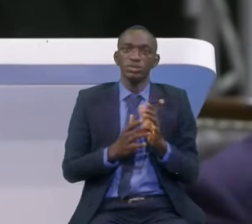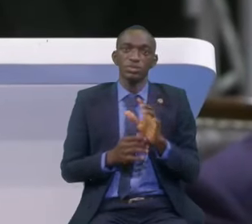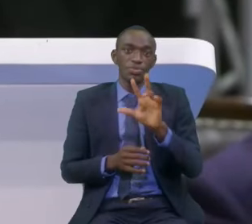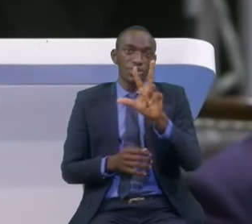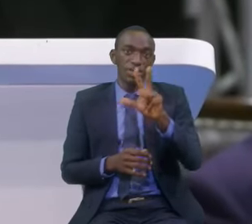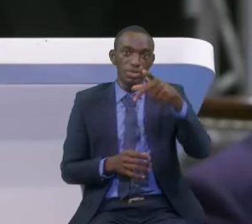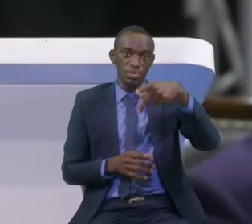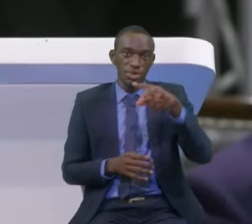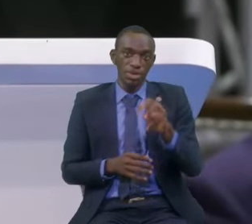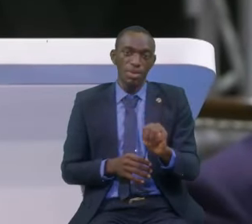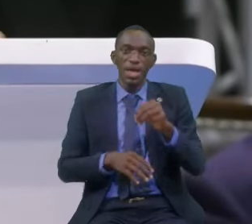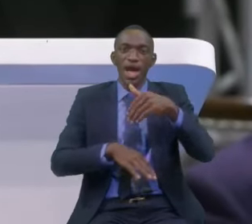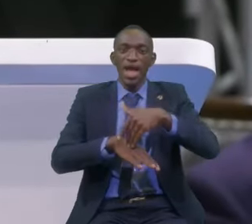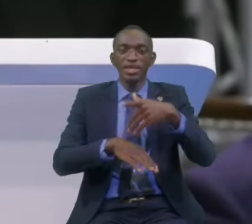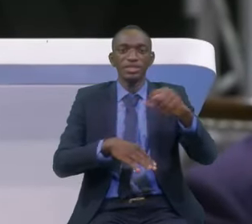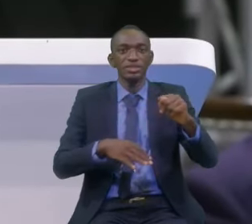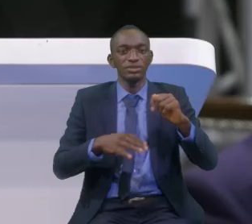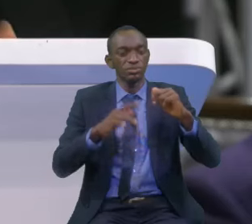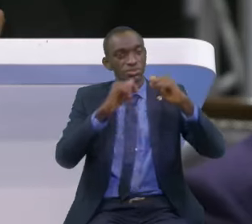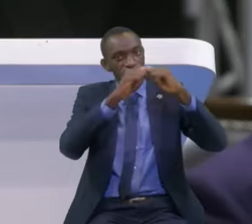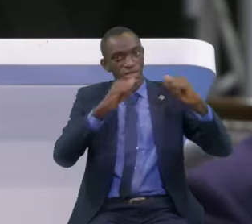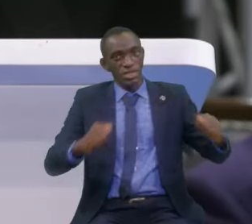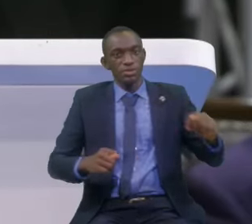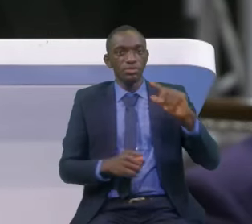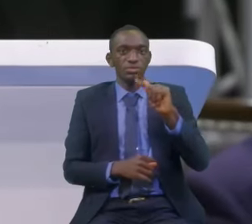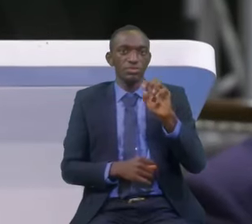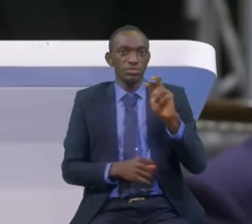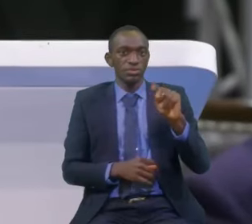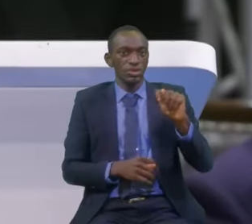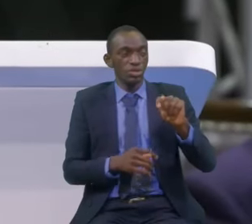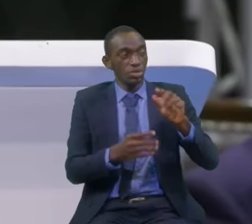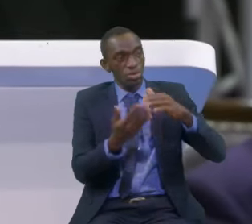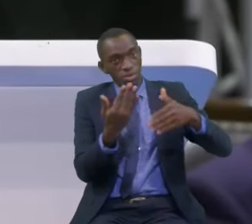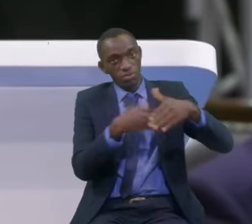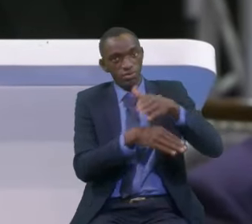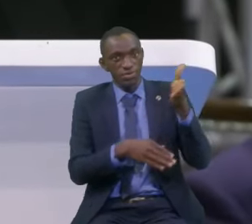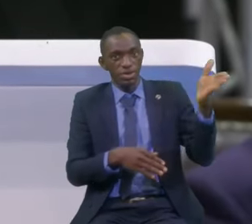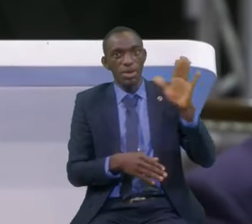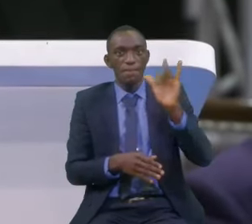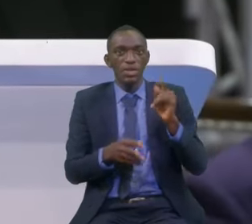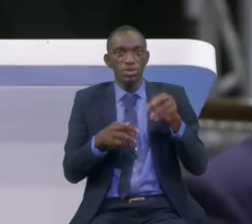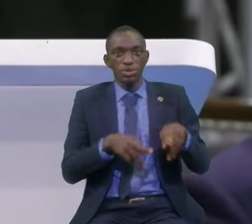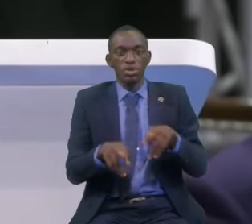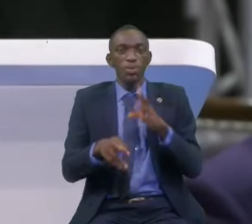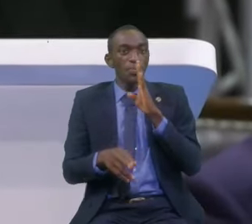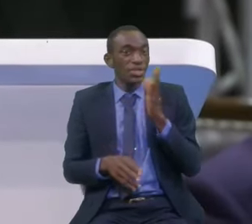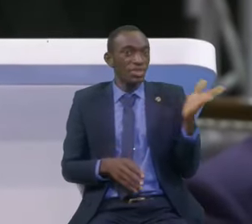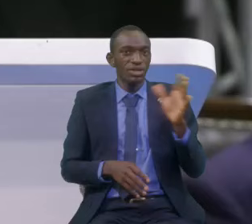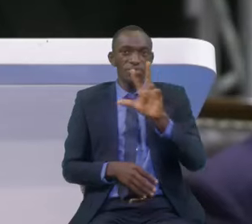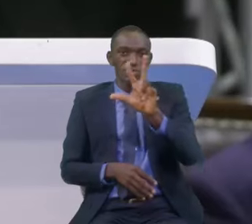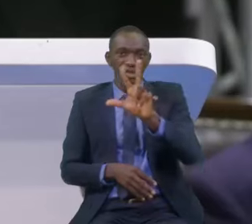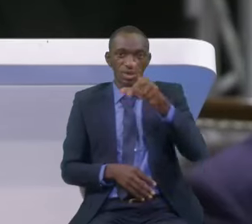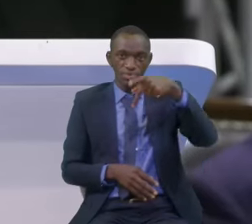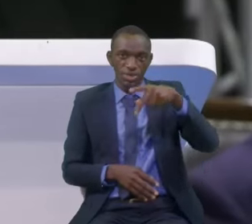the road please be there 300 p.m. and the Lord will be there